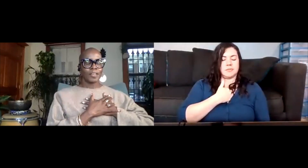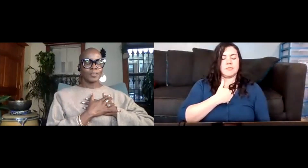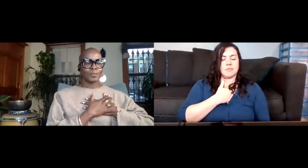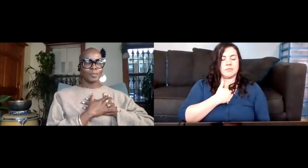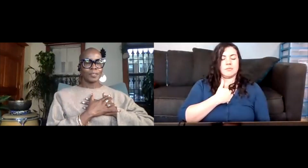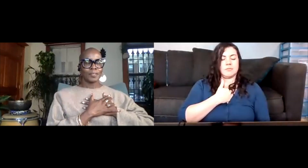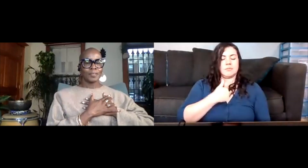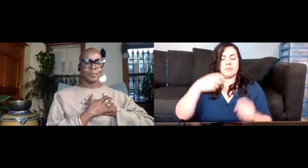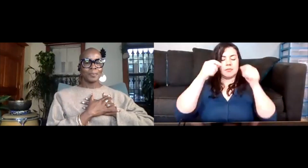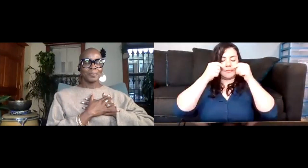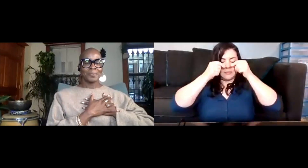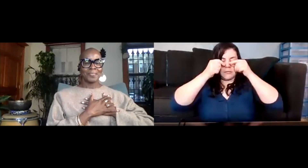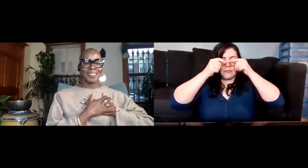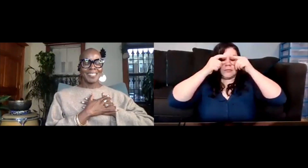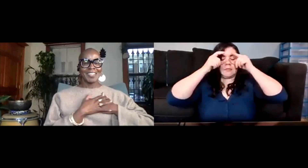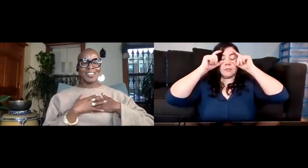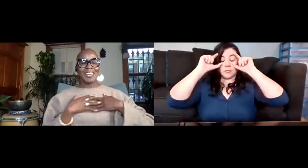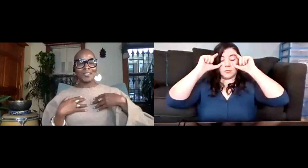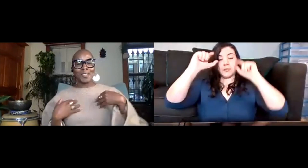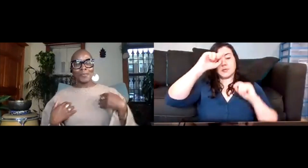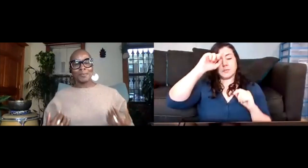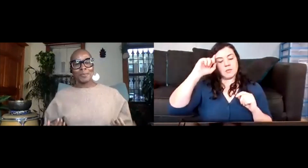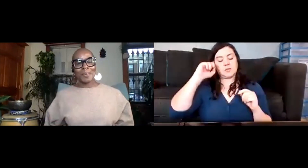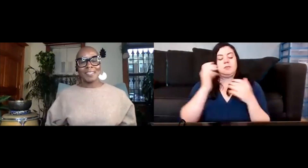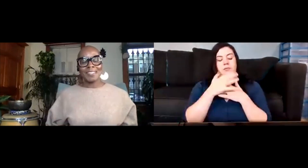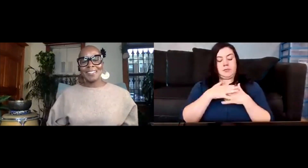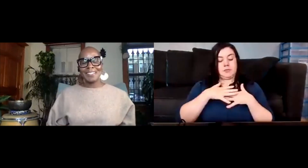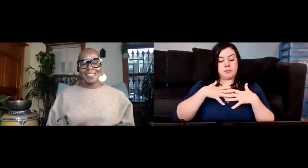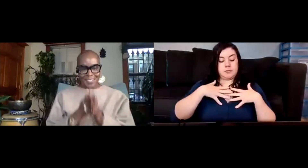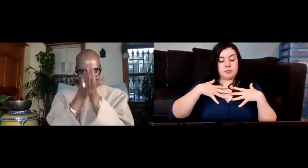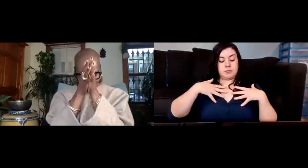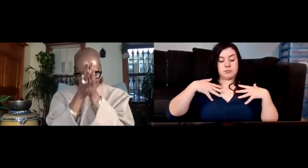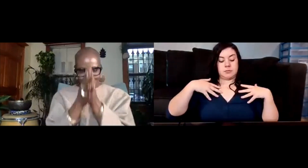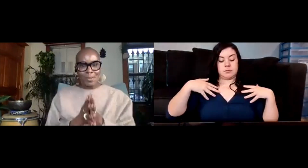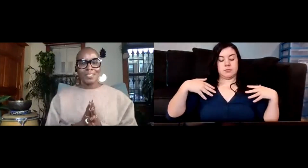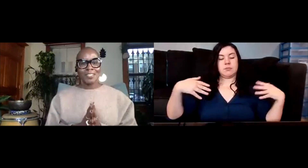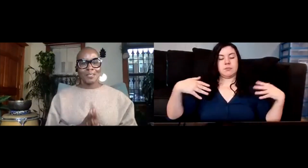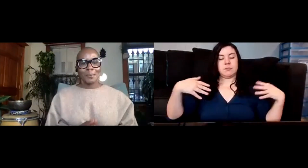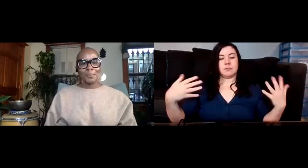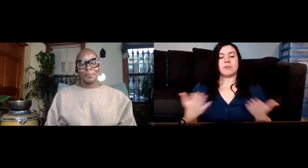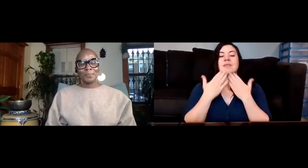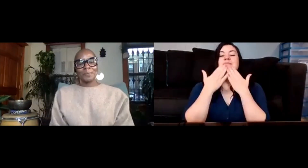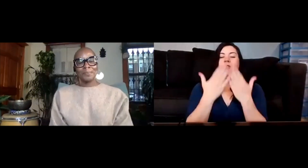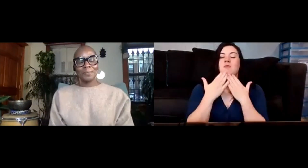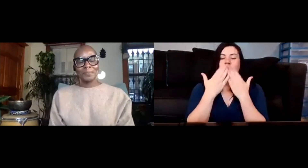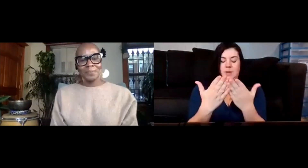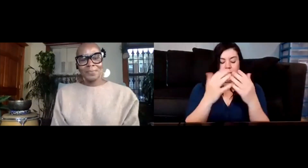Let your eyes open. Let your hands fall away from your body. Thank you so much.